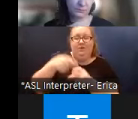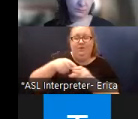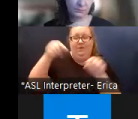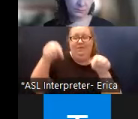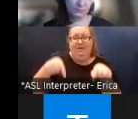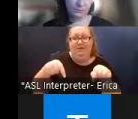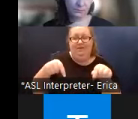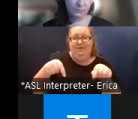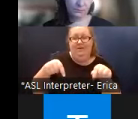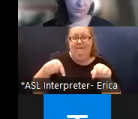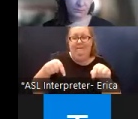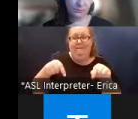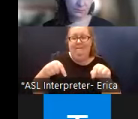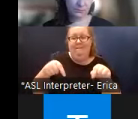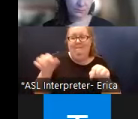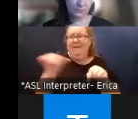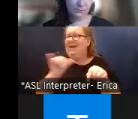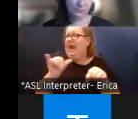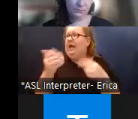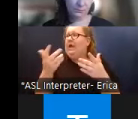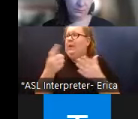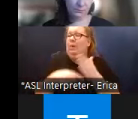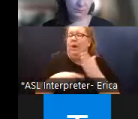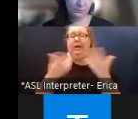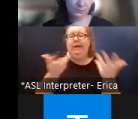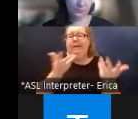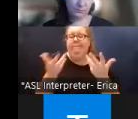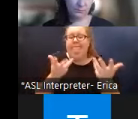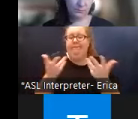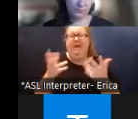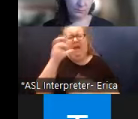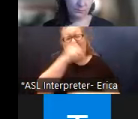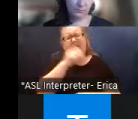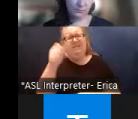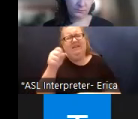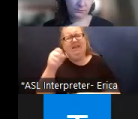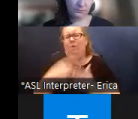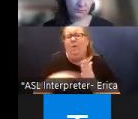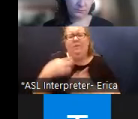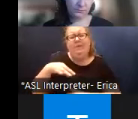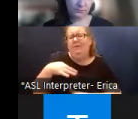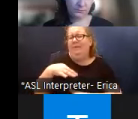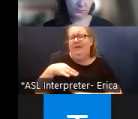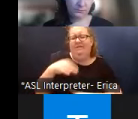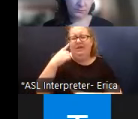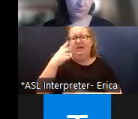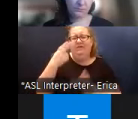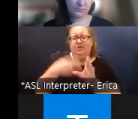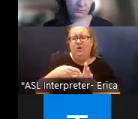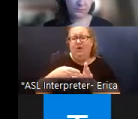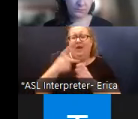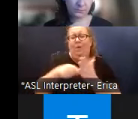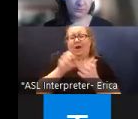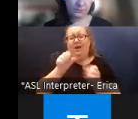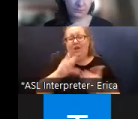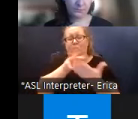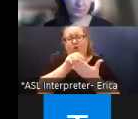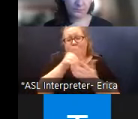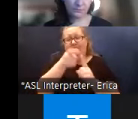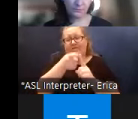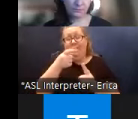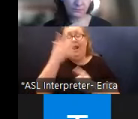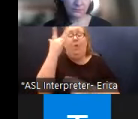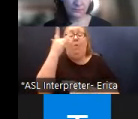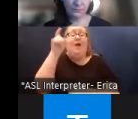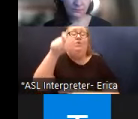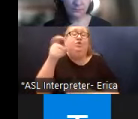and pretty much like what I guess, yeah, just what would be the benefit of joining something like this, and what can you learn from it, and why you should